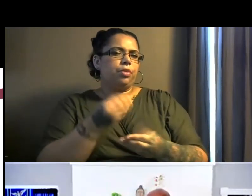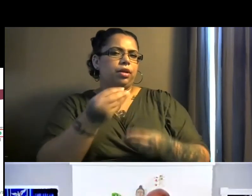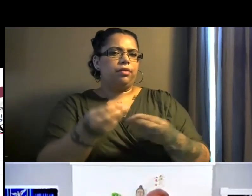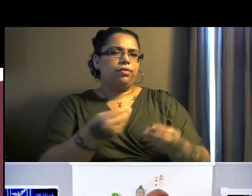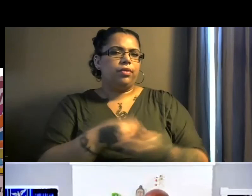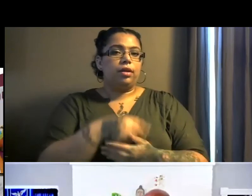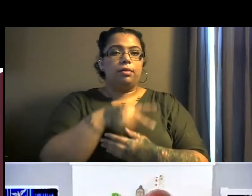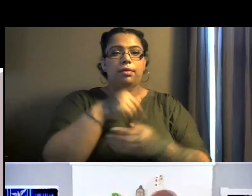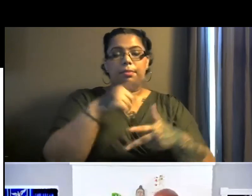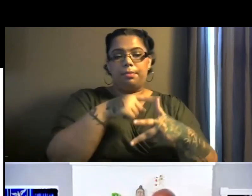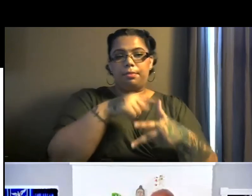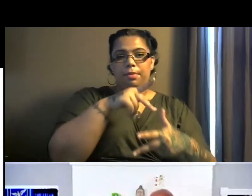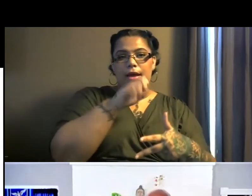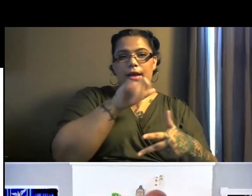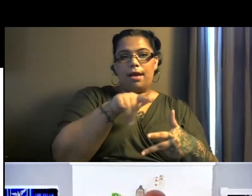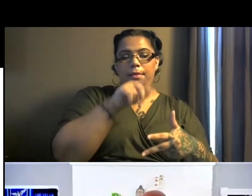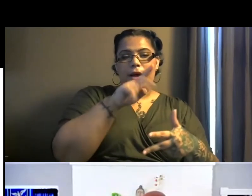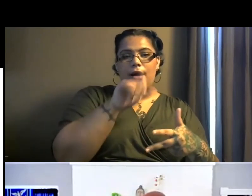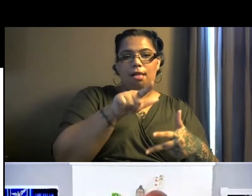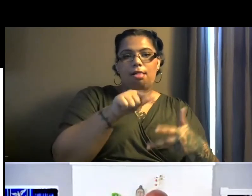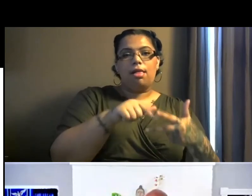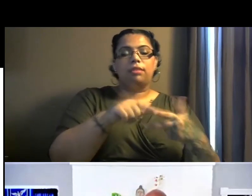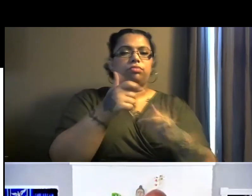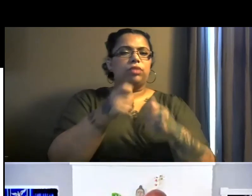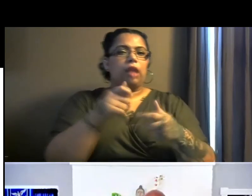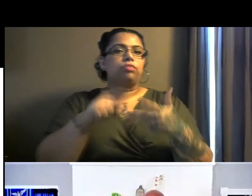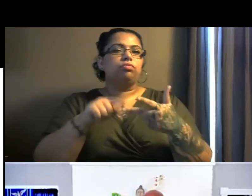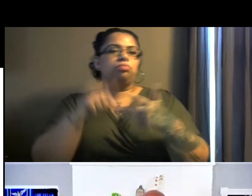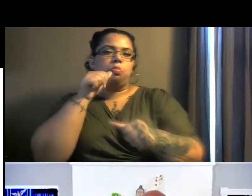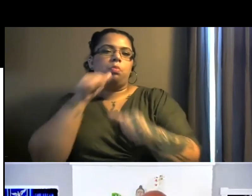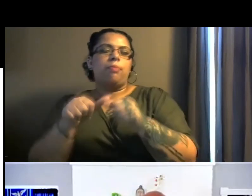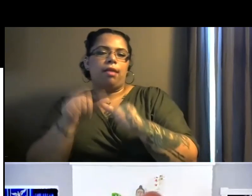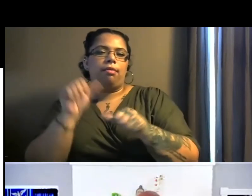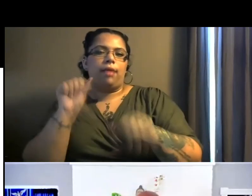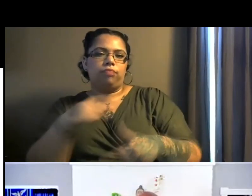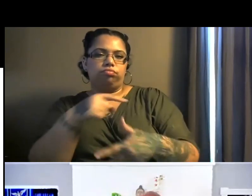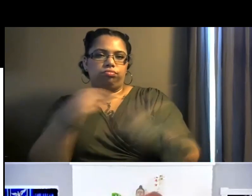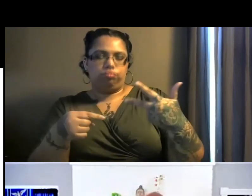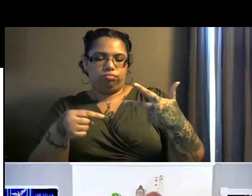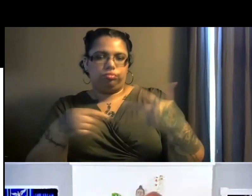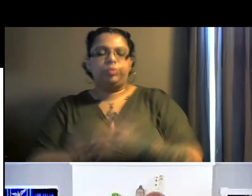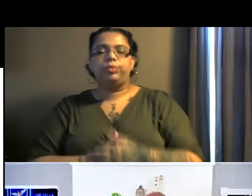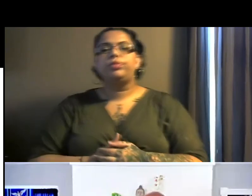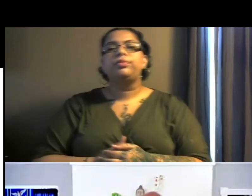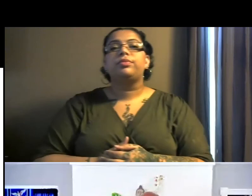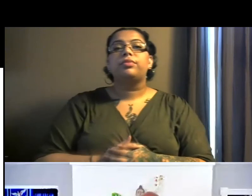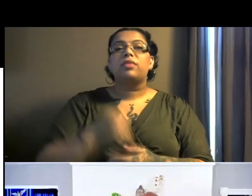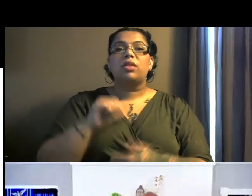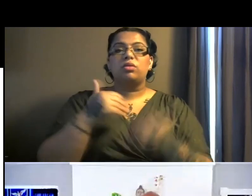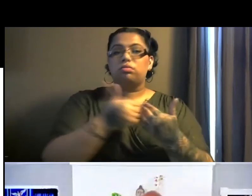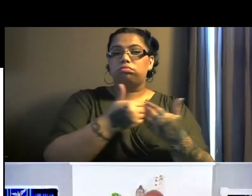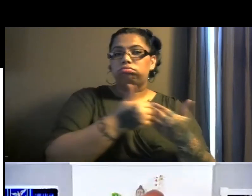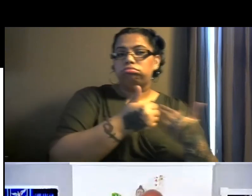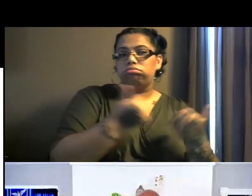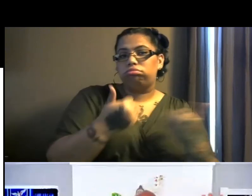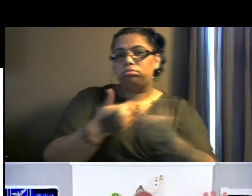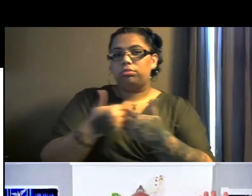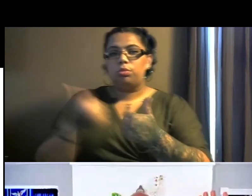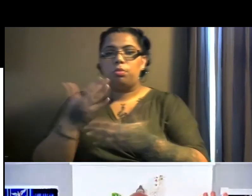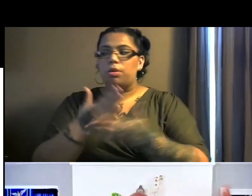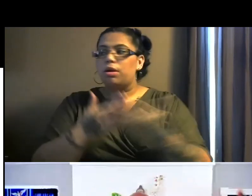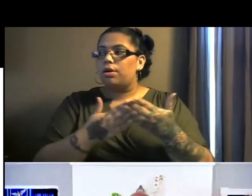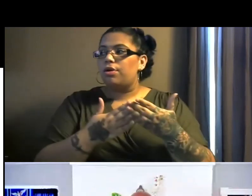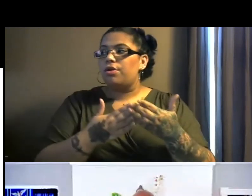PayPal, text to give, or the postal mail service. You can also divide a certain portion of